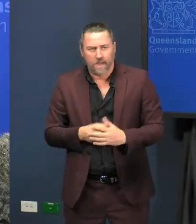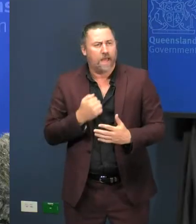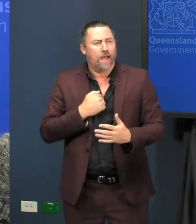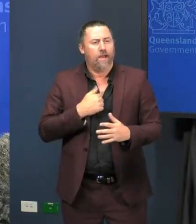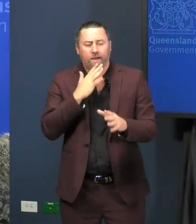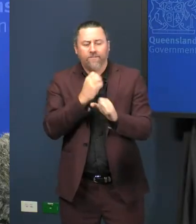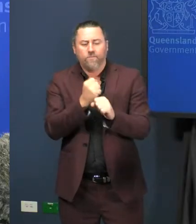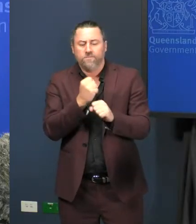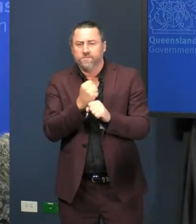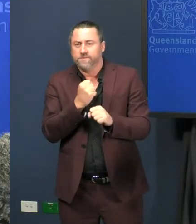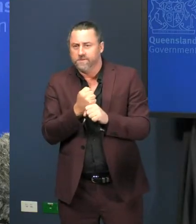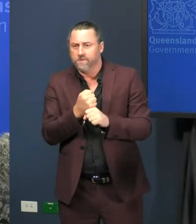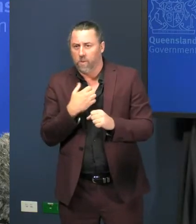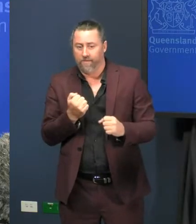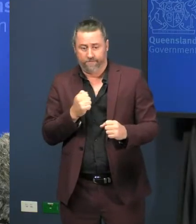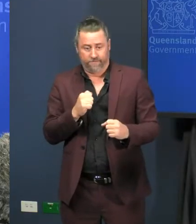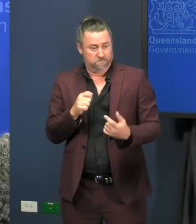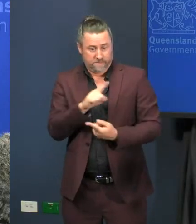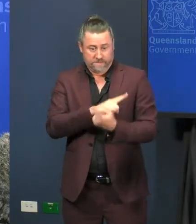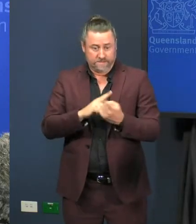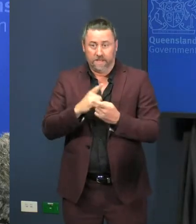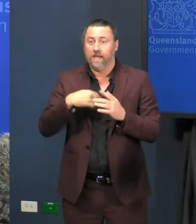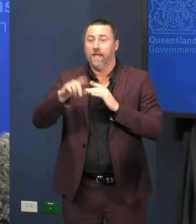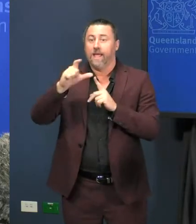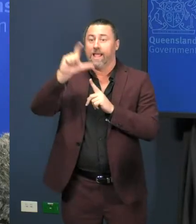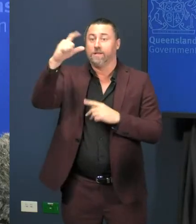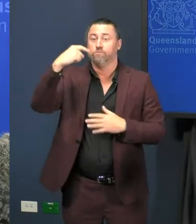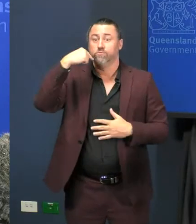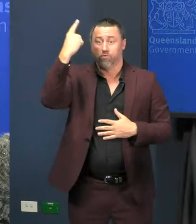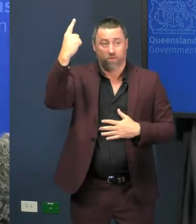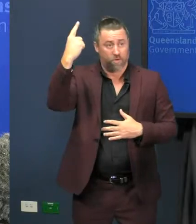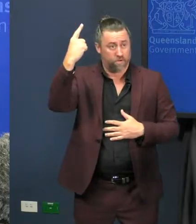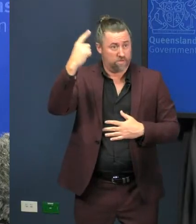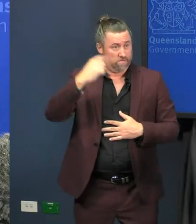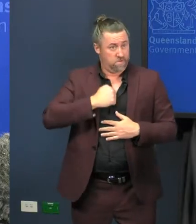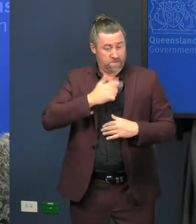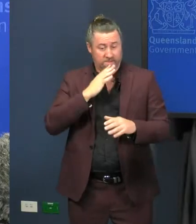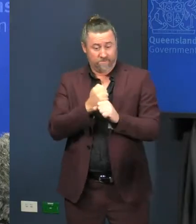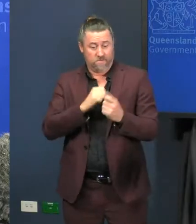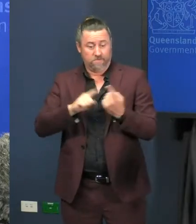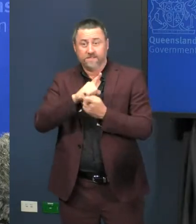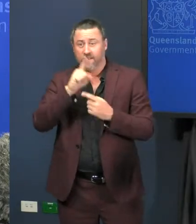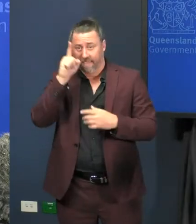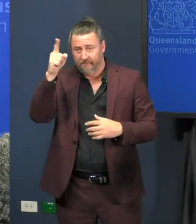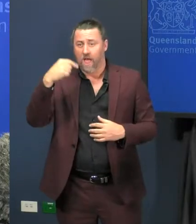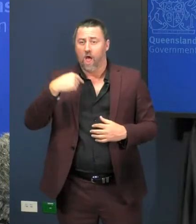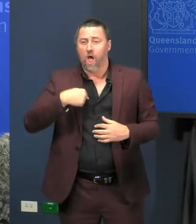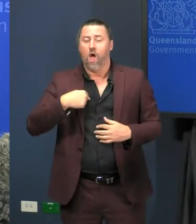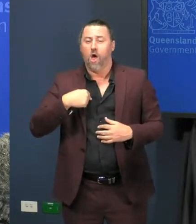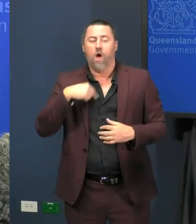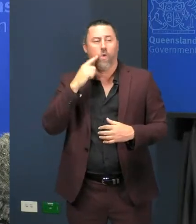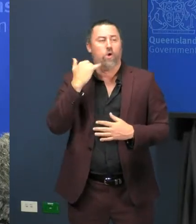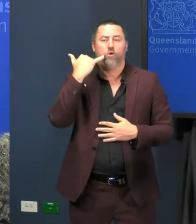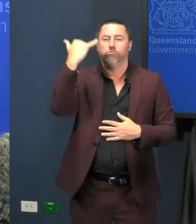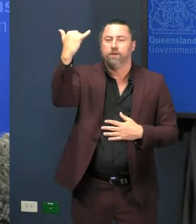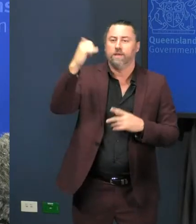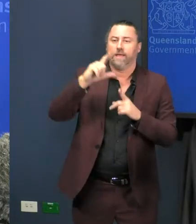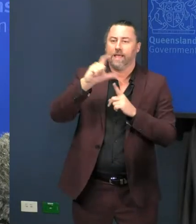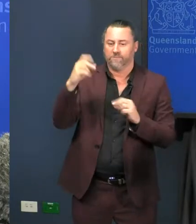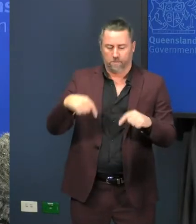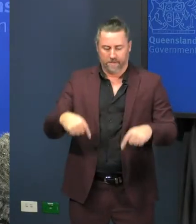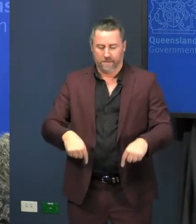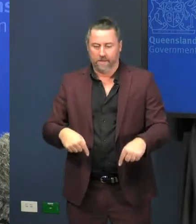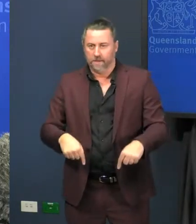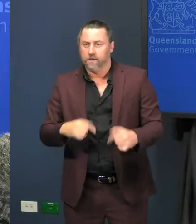continue, and tomorrow Cabinet is meeting in Cairns. I've chosen to dial in, and I will be dialing in from